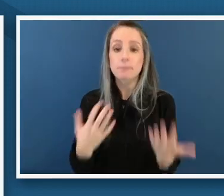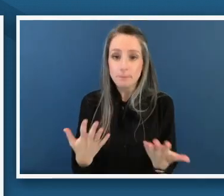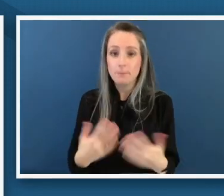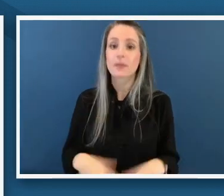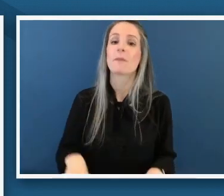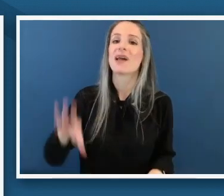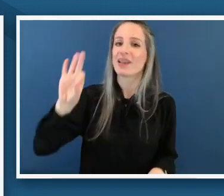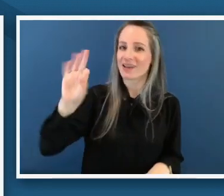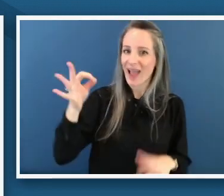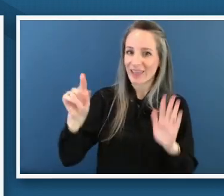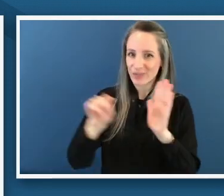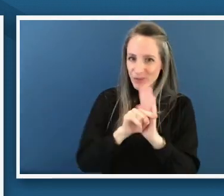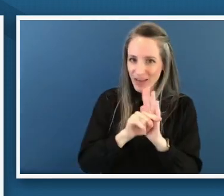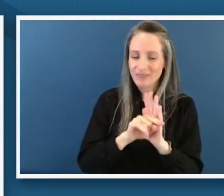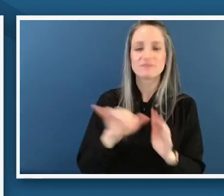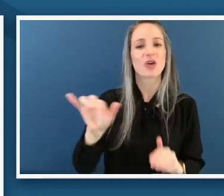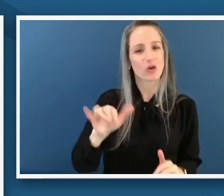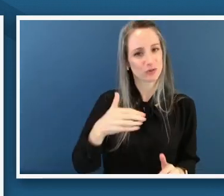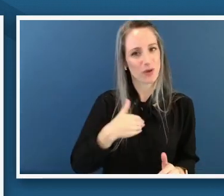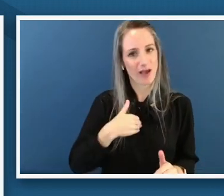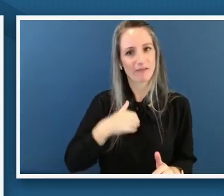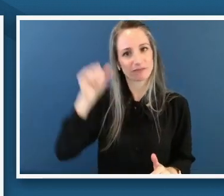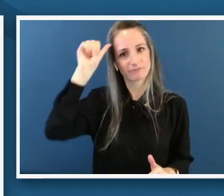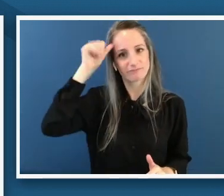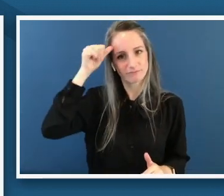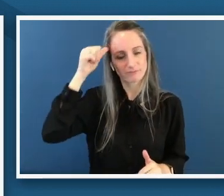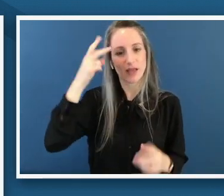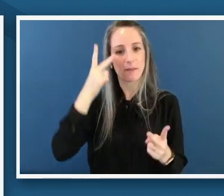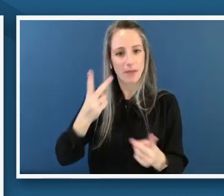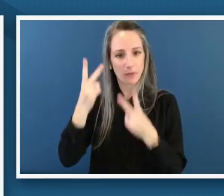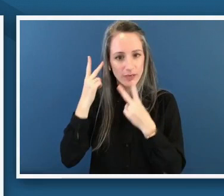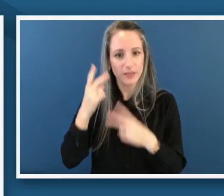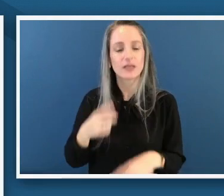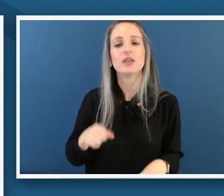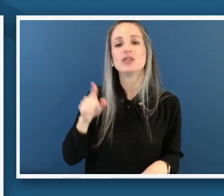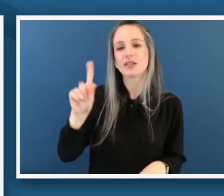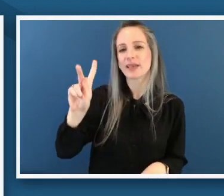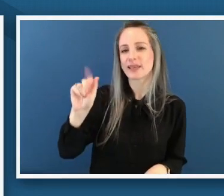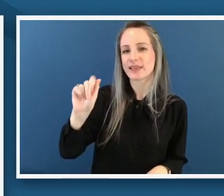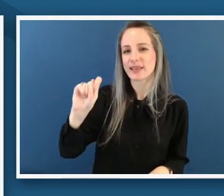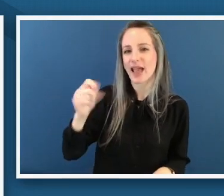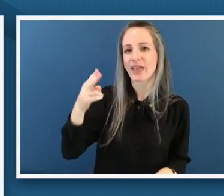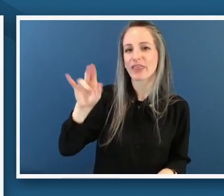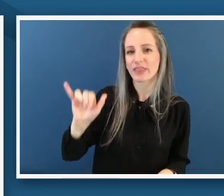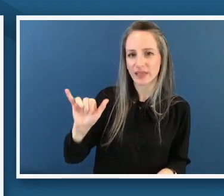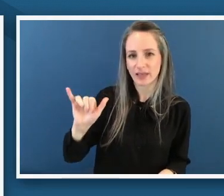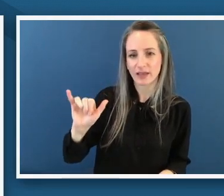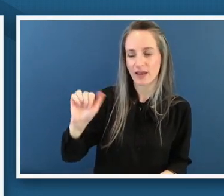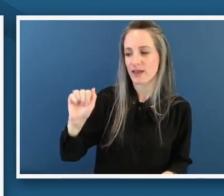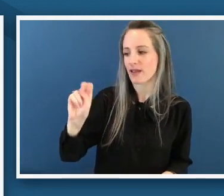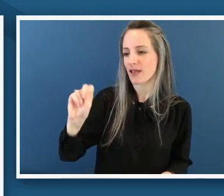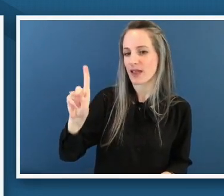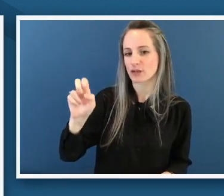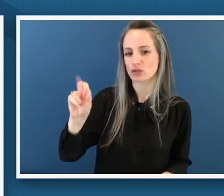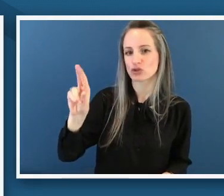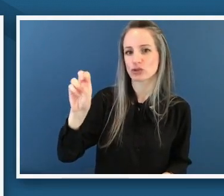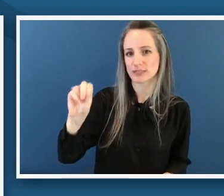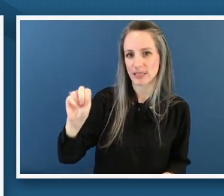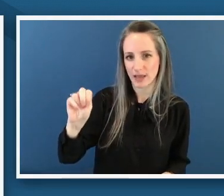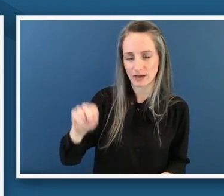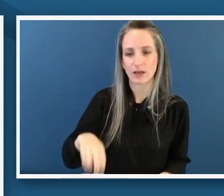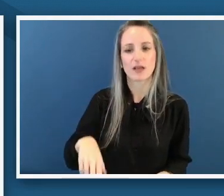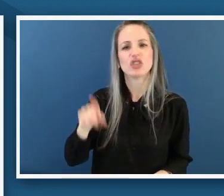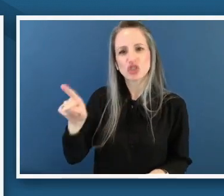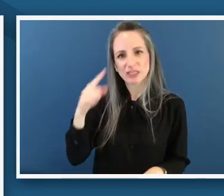grade who taught me Model United Nations, Mrs. Kathy Anderson. I point to her all the time as the reason why I became a teacher.